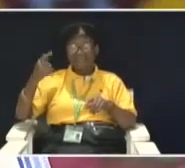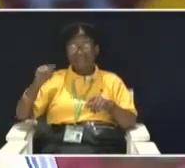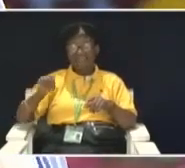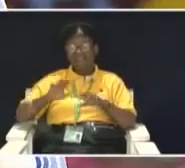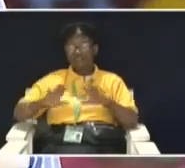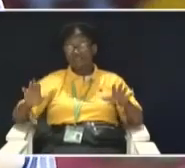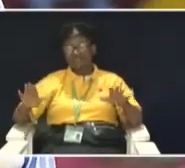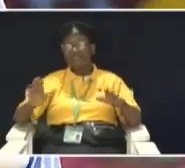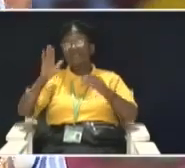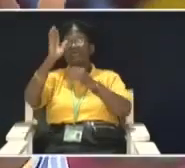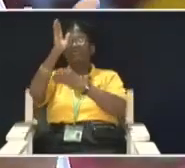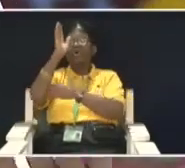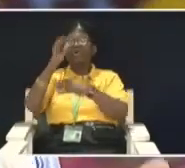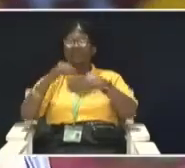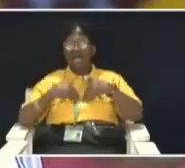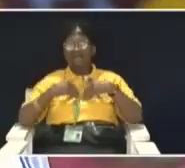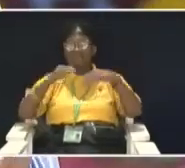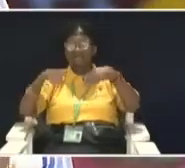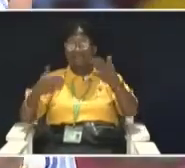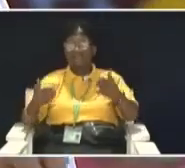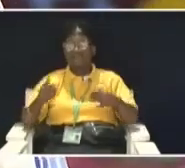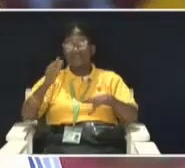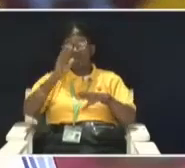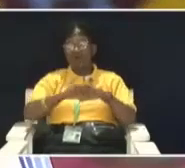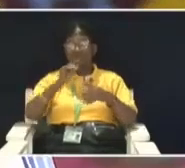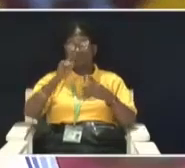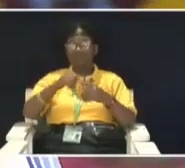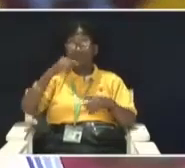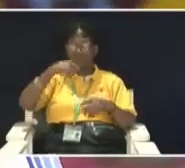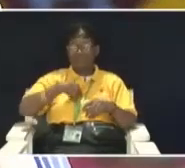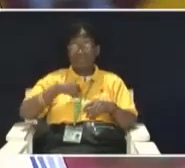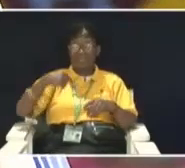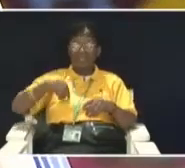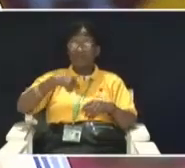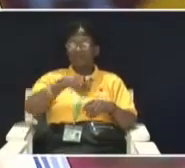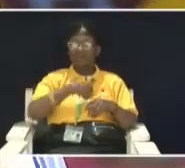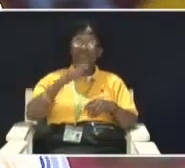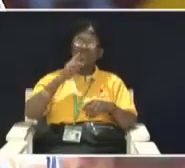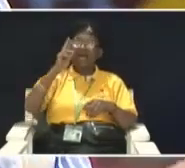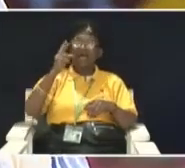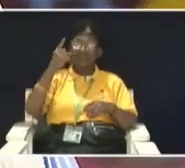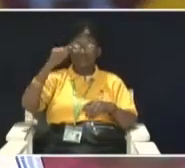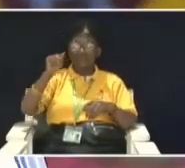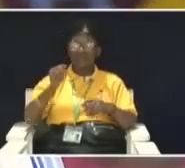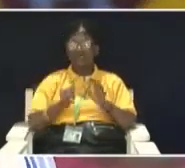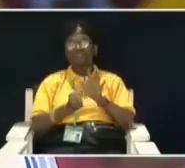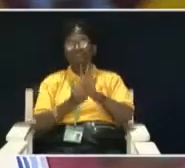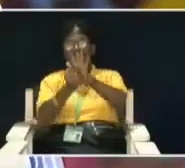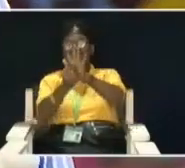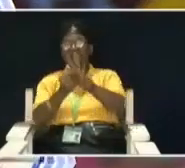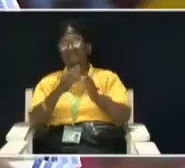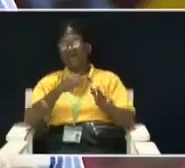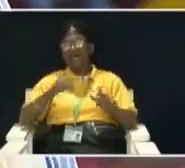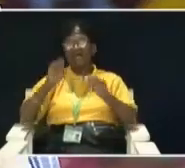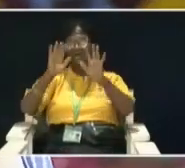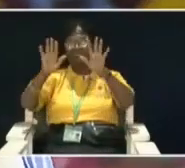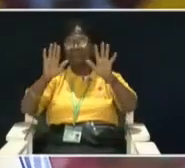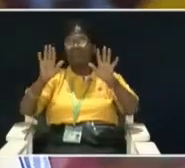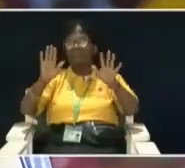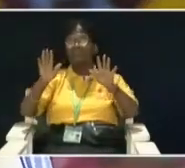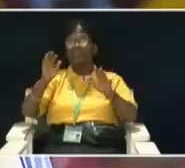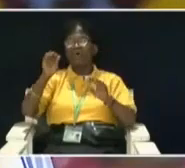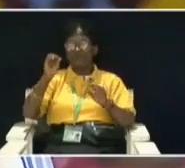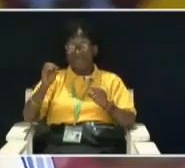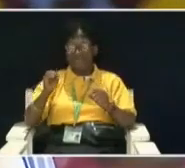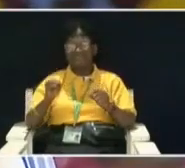me, we are for signs and wonders. Lord God Almighty, shield